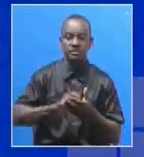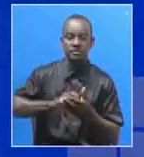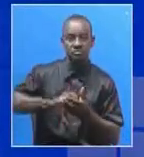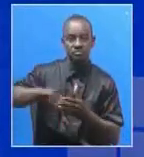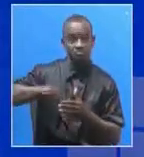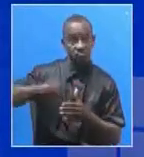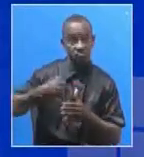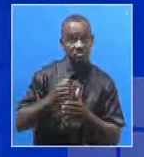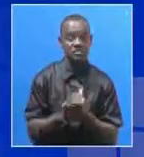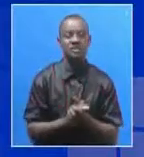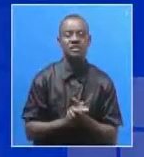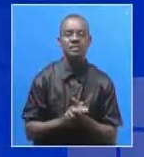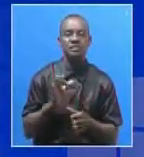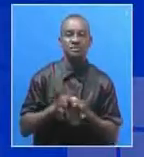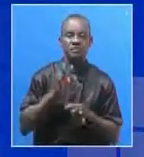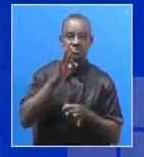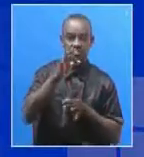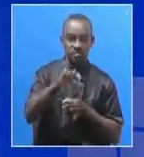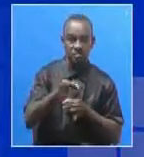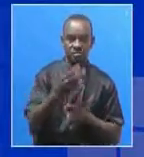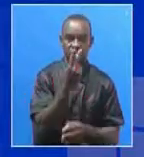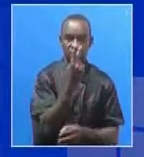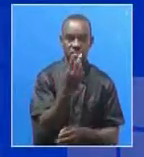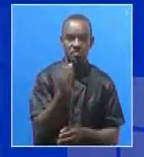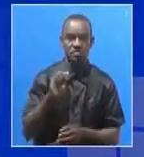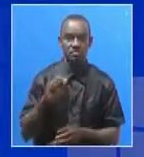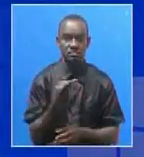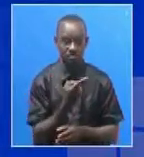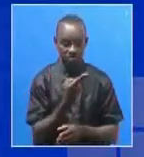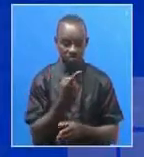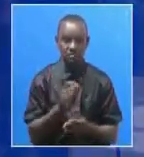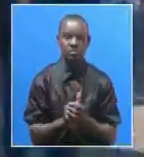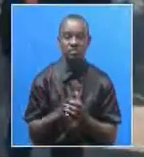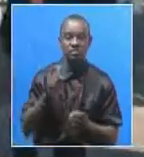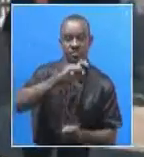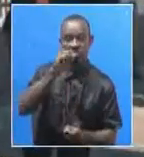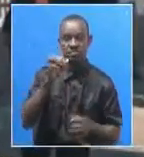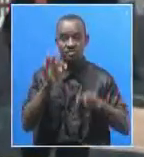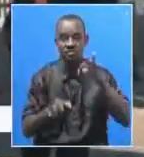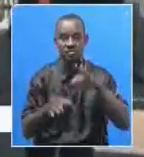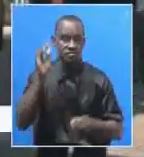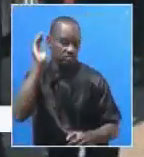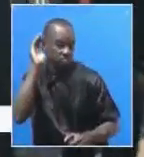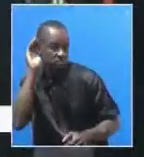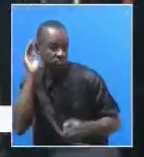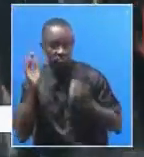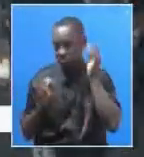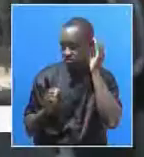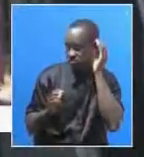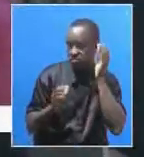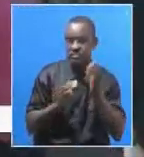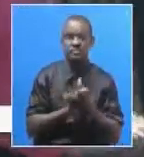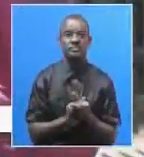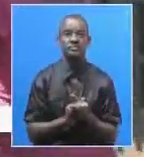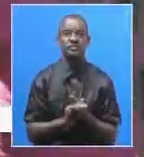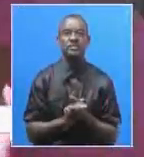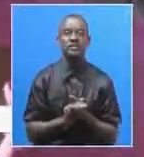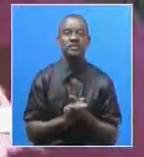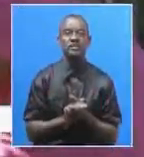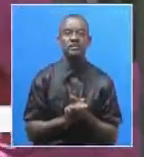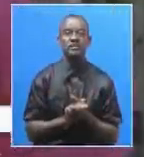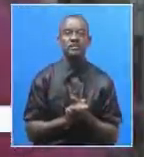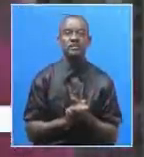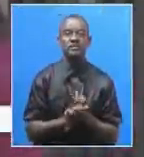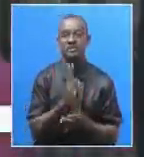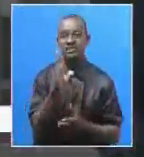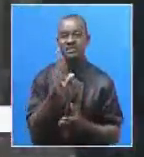His case was postponed to the 22nd of August for plea and trial. His supporters, including his family,